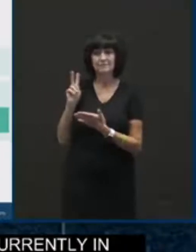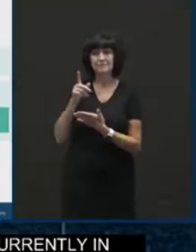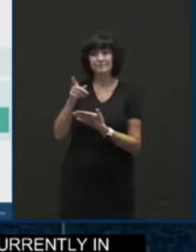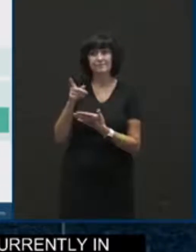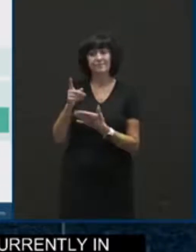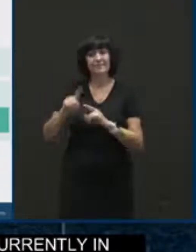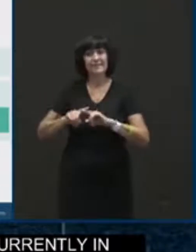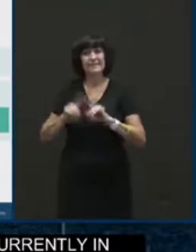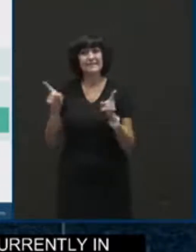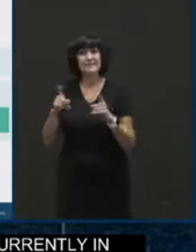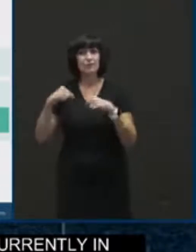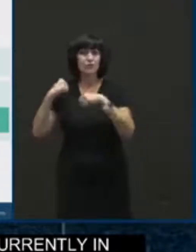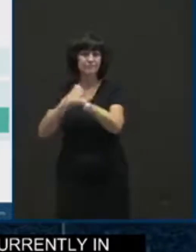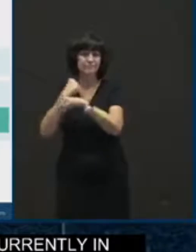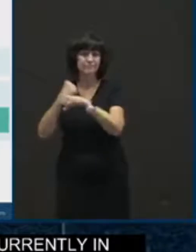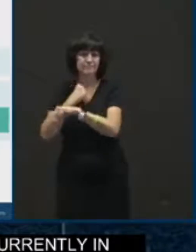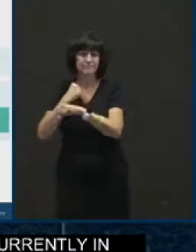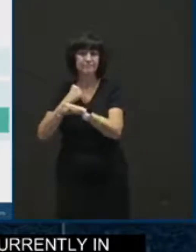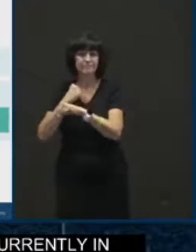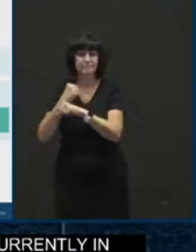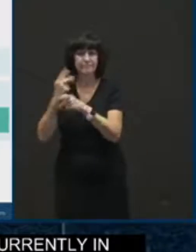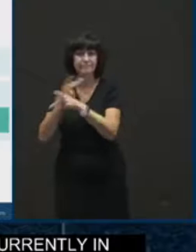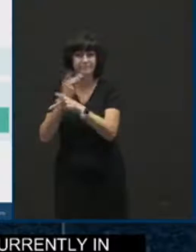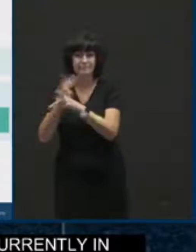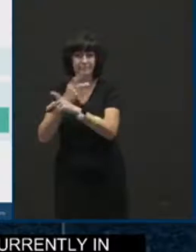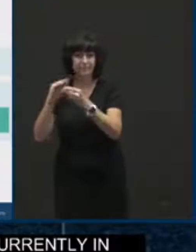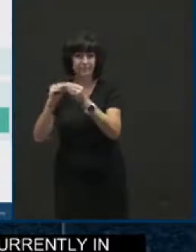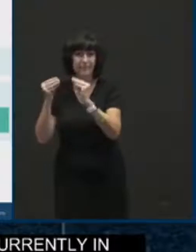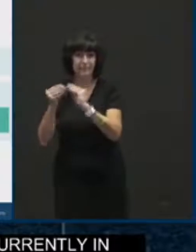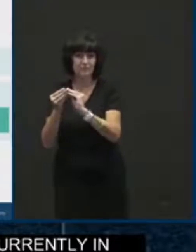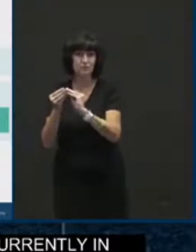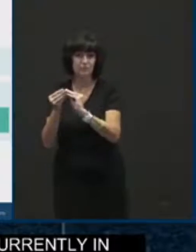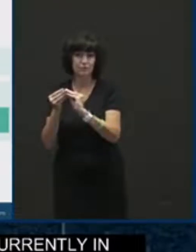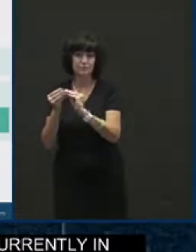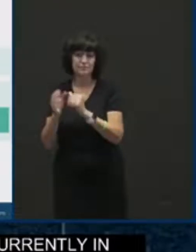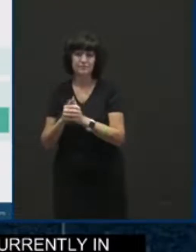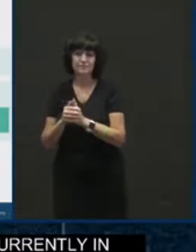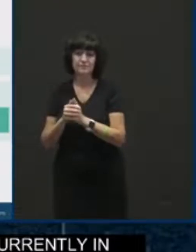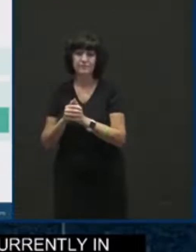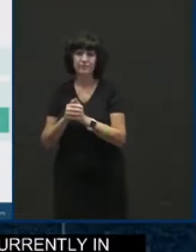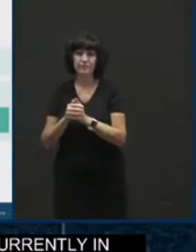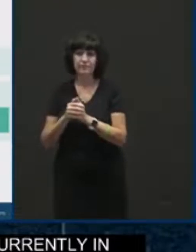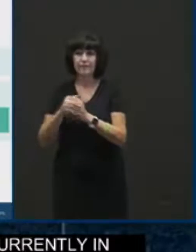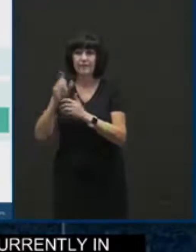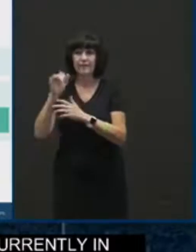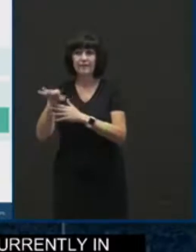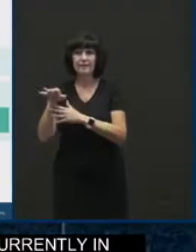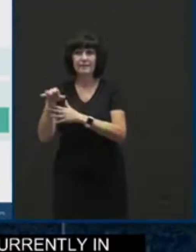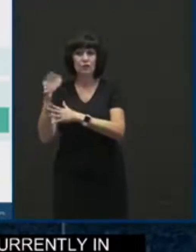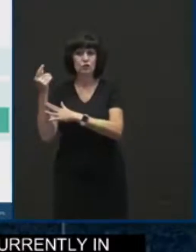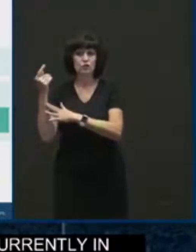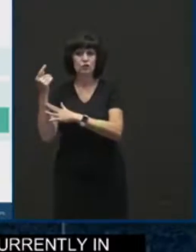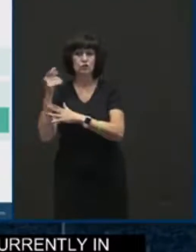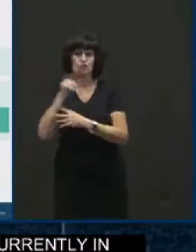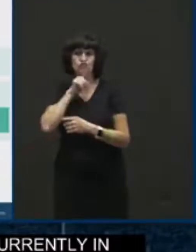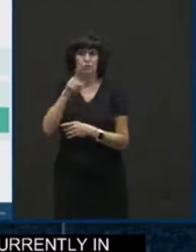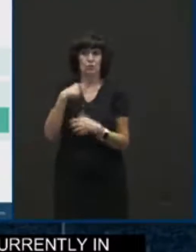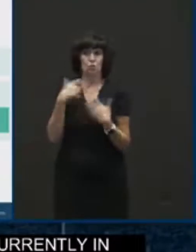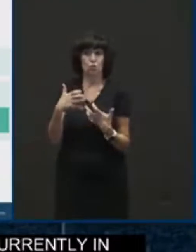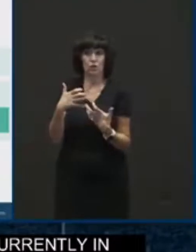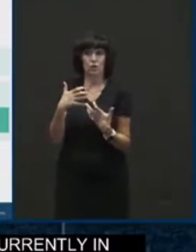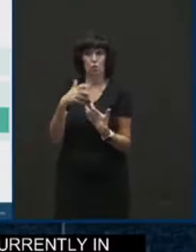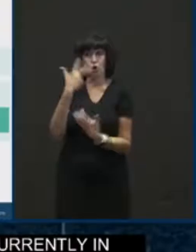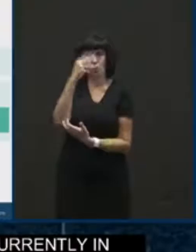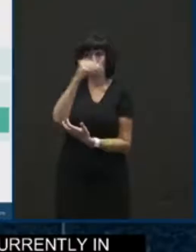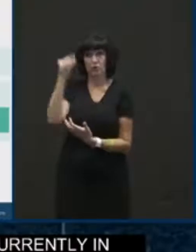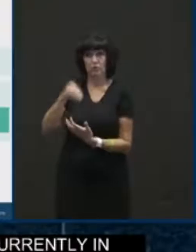for the calculation, but again, it's above the green category gate, which would be 3%, is where we want to